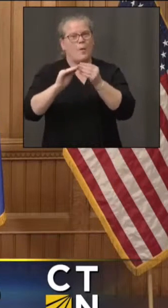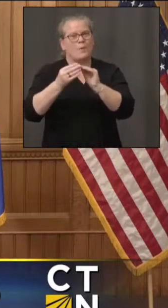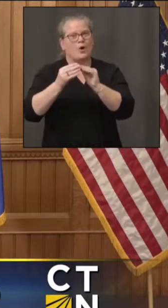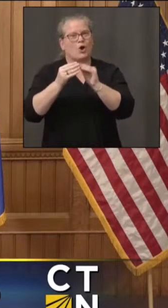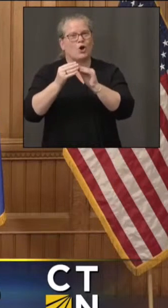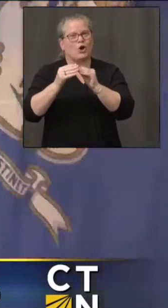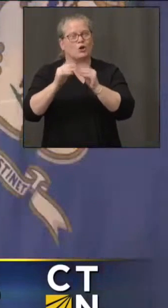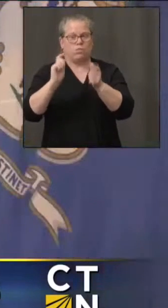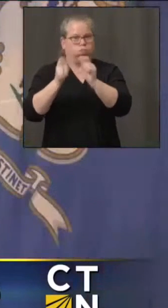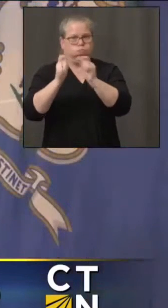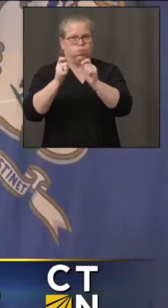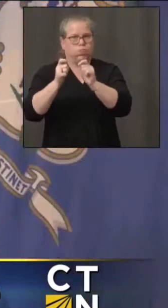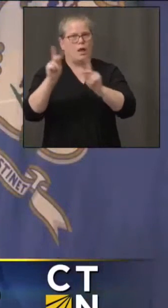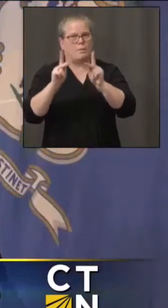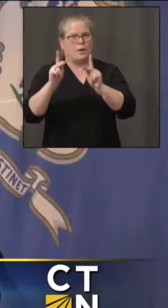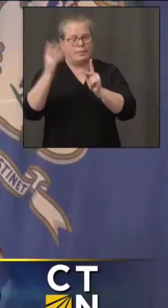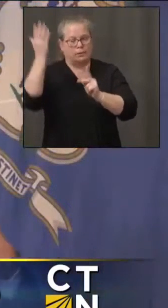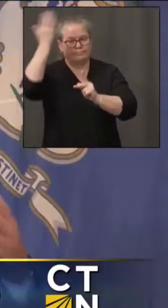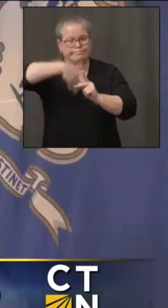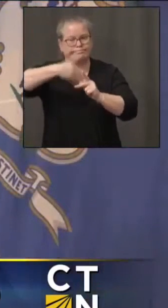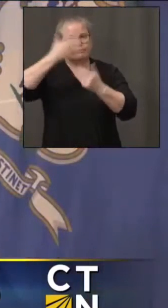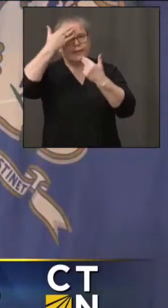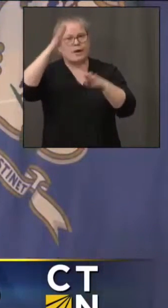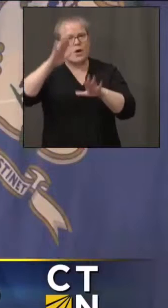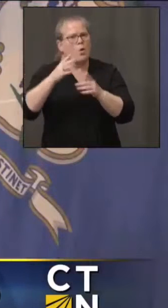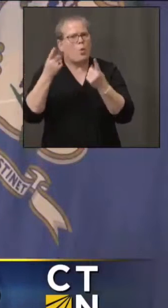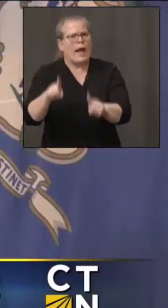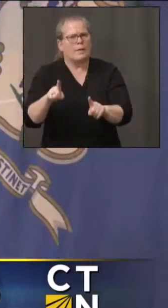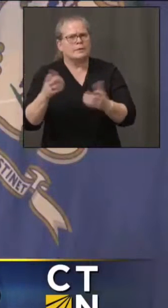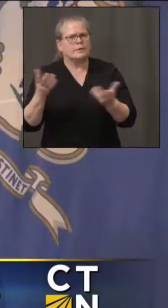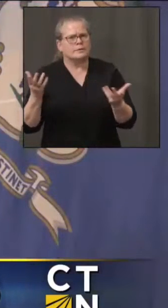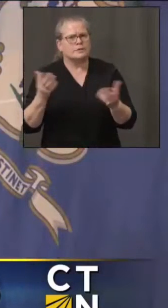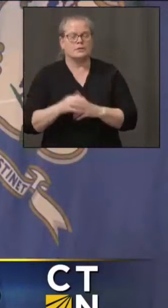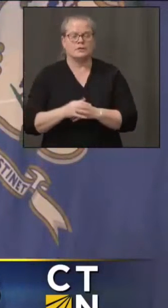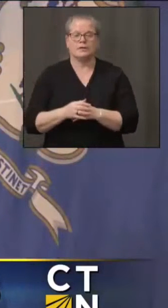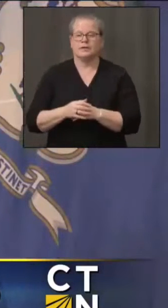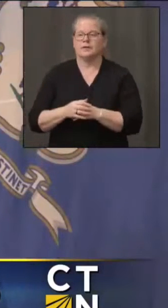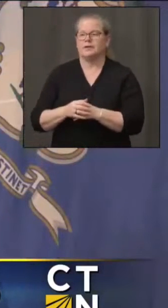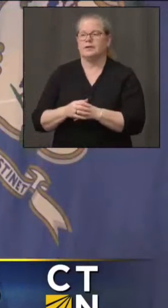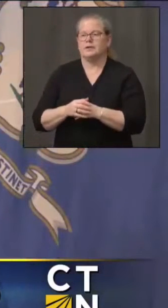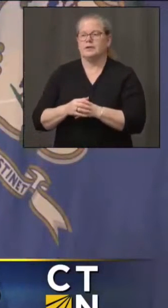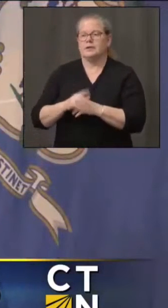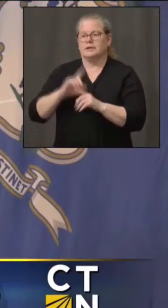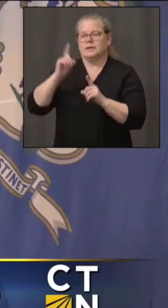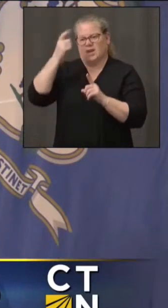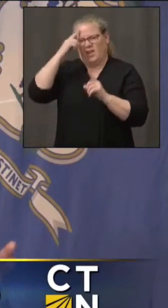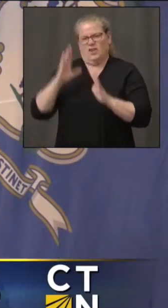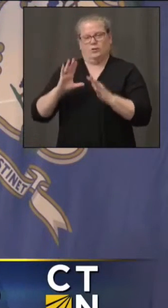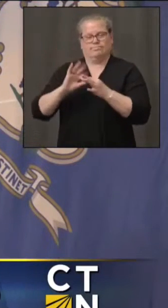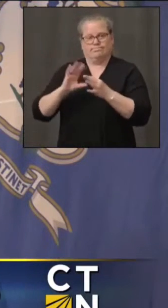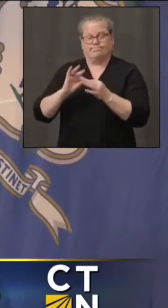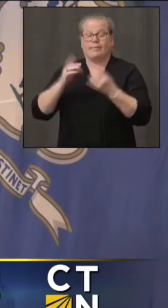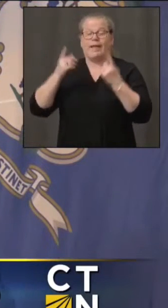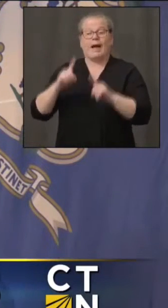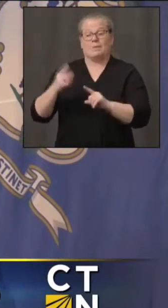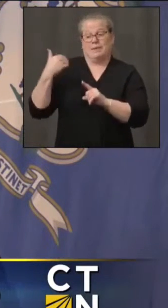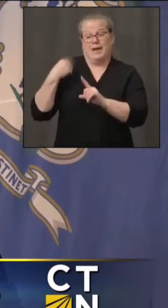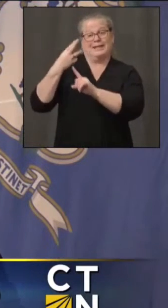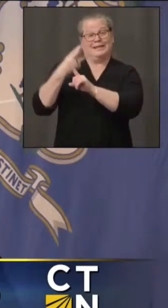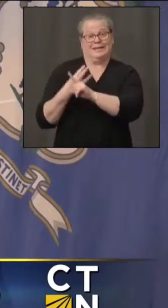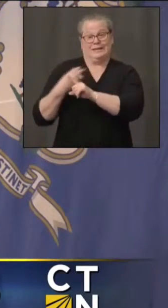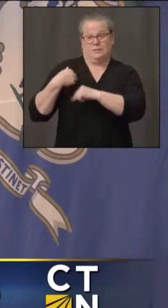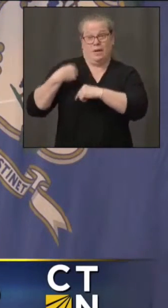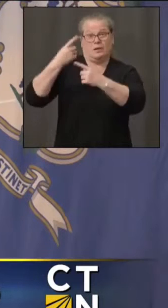you that with the CARES Act and all the money that came out of the federal government over the last 6 months, there's been extraordinary